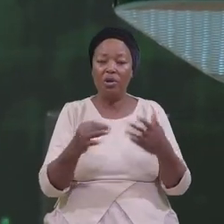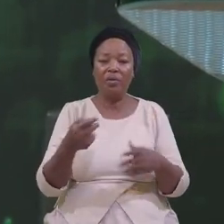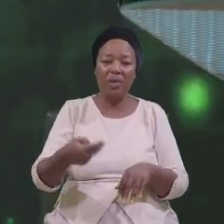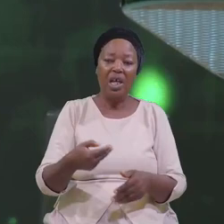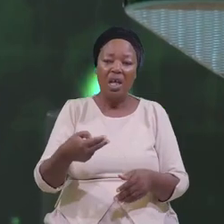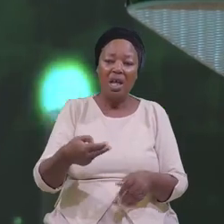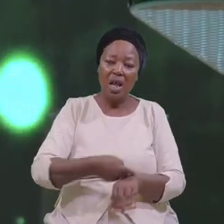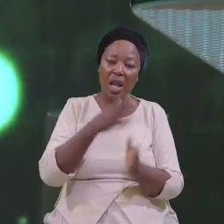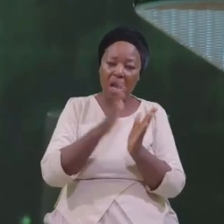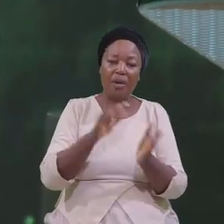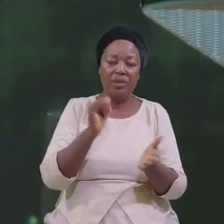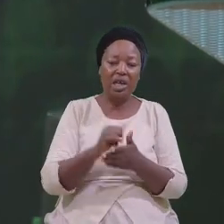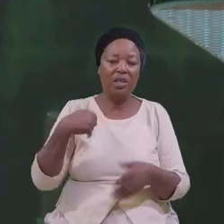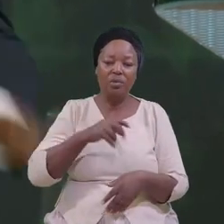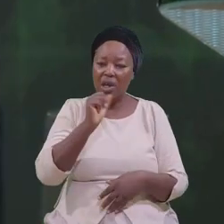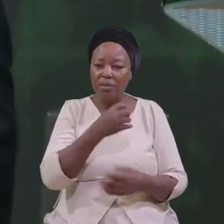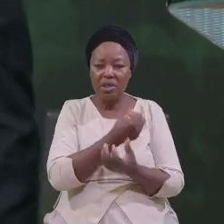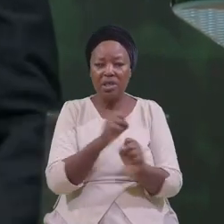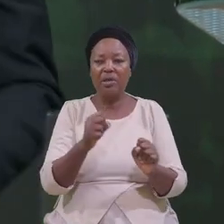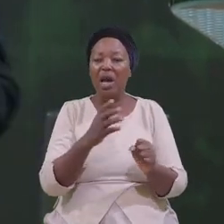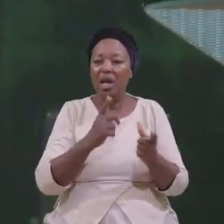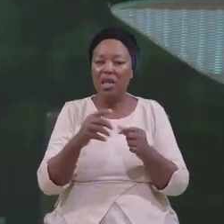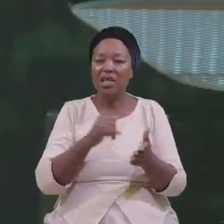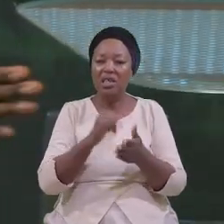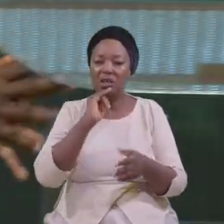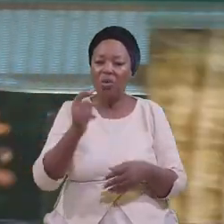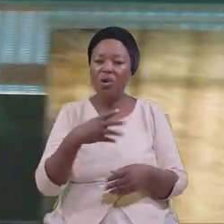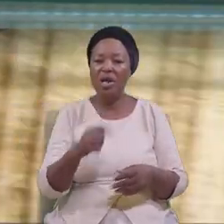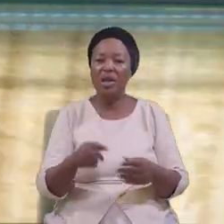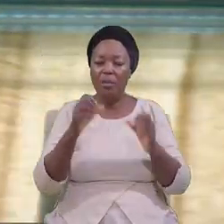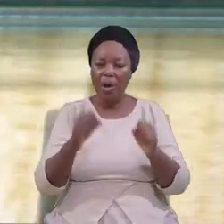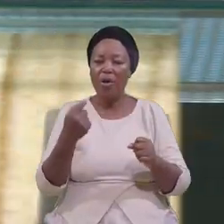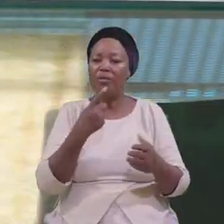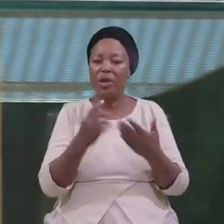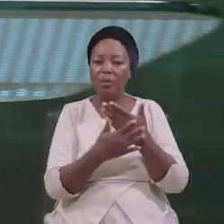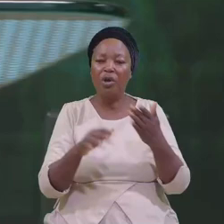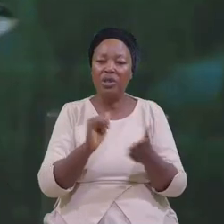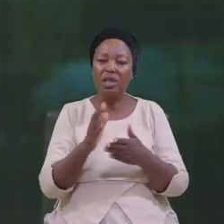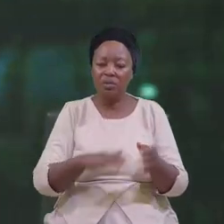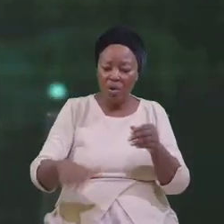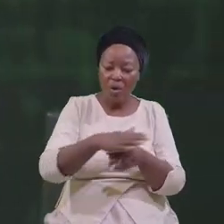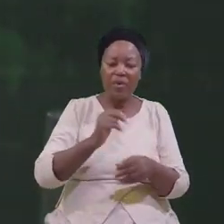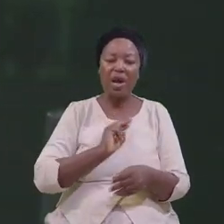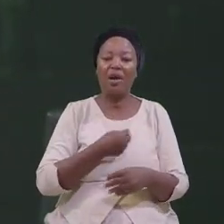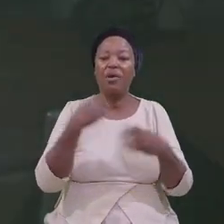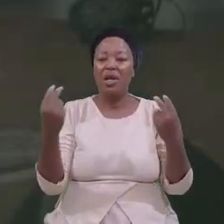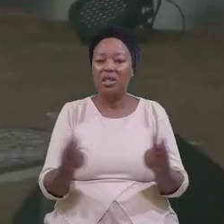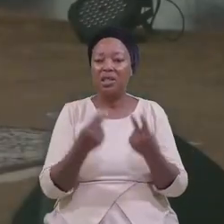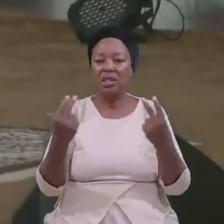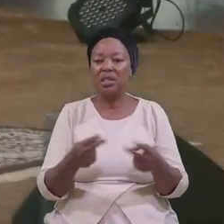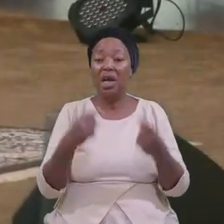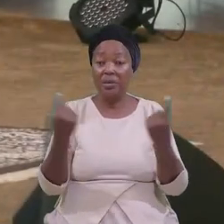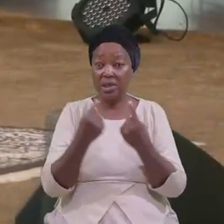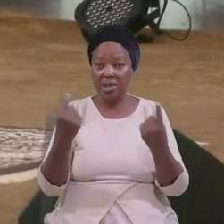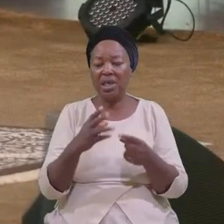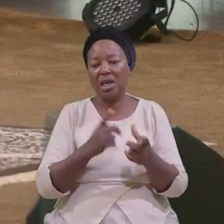the blood that will cleanse our sin, cover our sins from the presence of the Lord. And then the angel of death